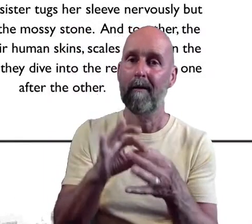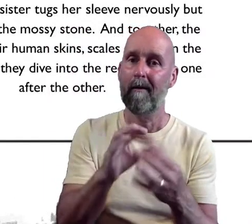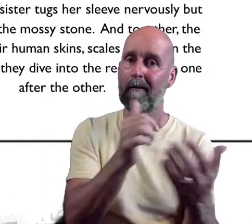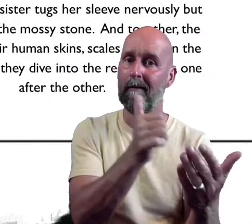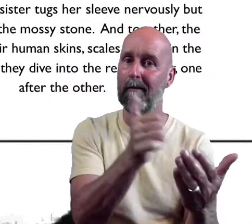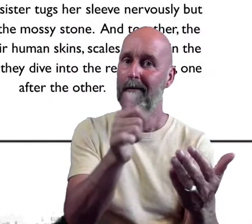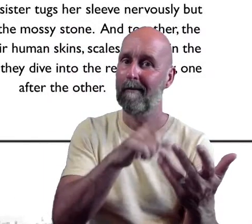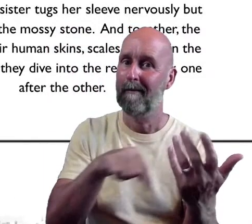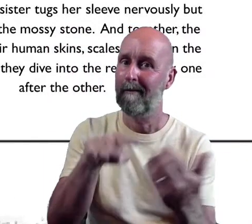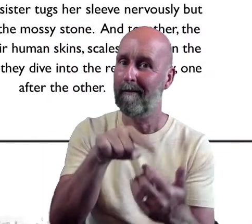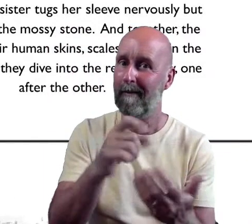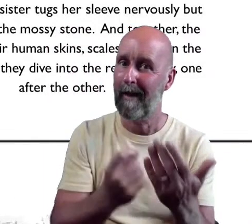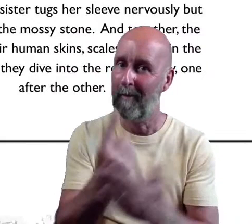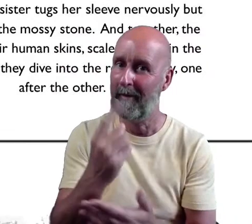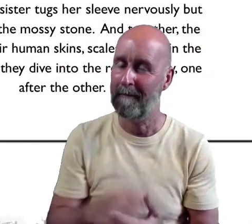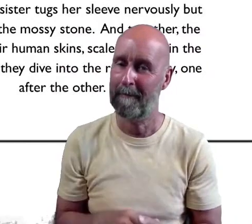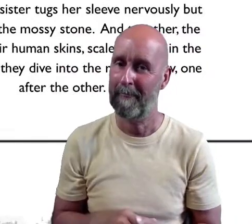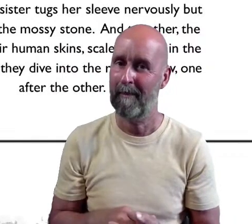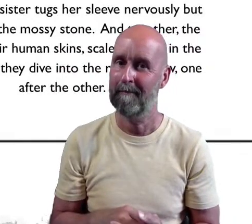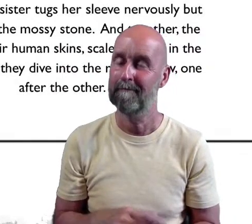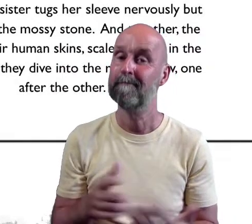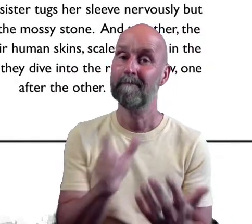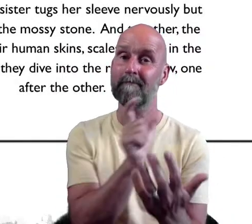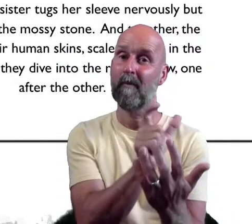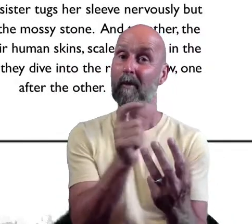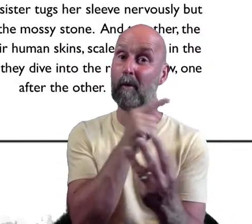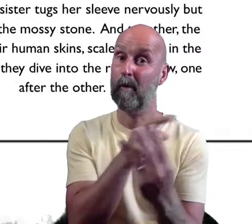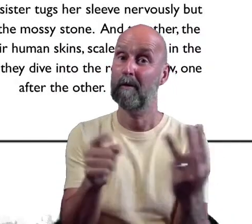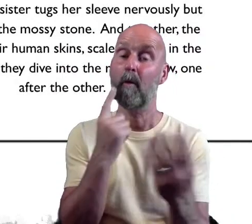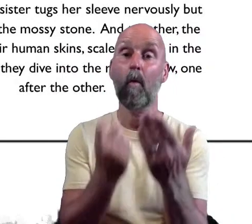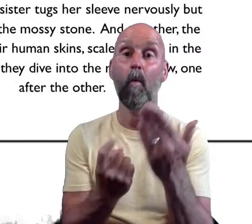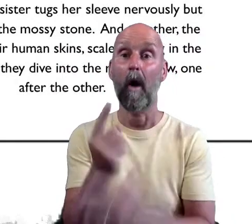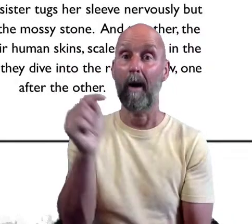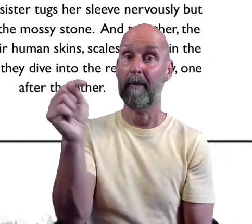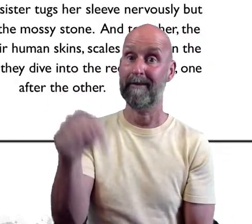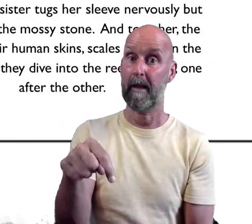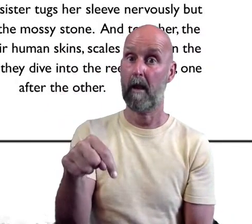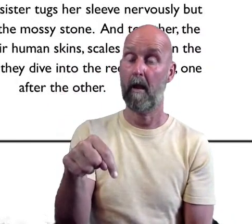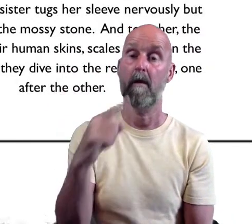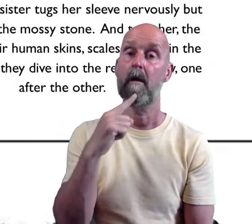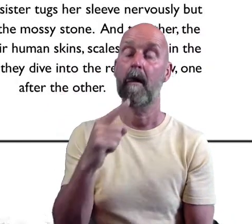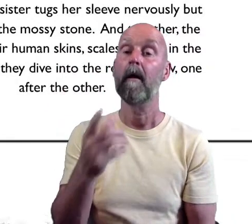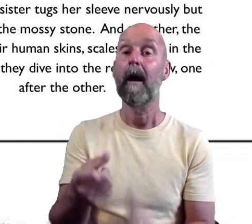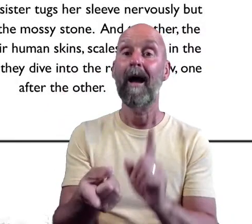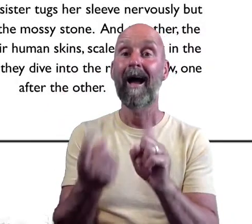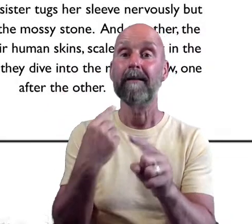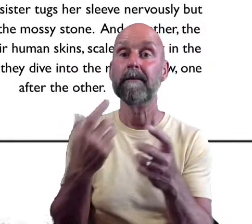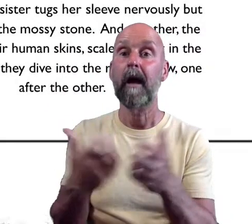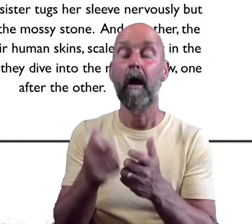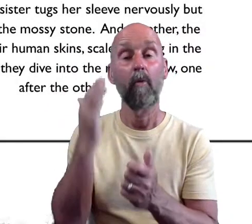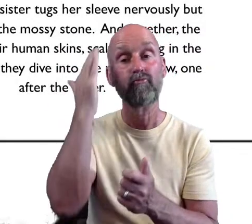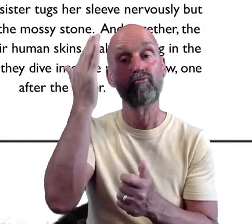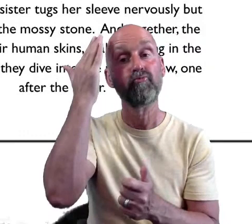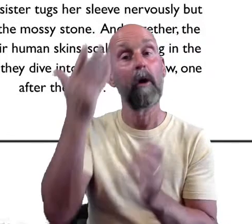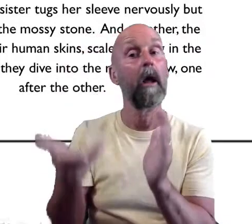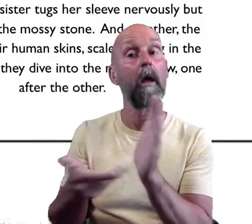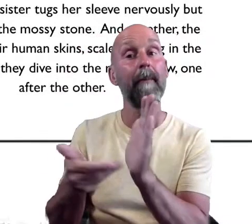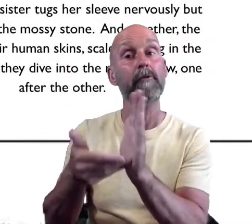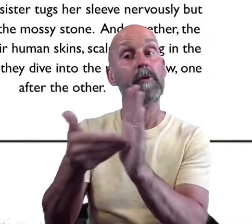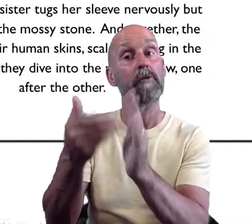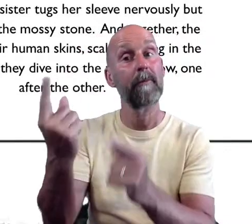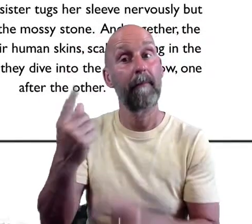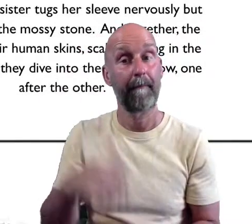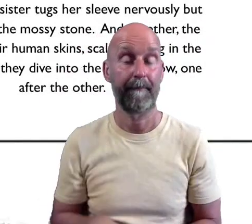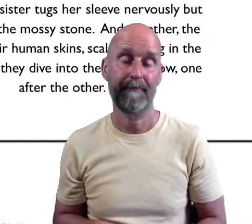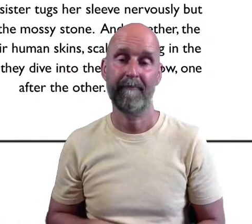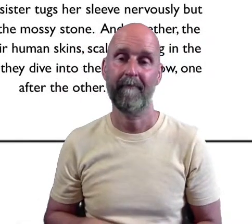you. And simply asking the question, what happened here, and answering it in an imaginative way. So overall, this technique